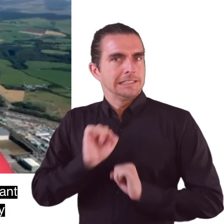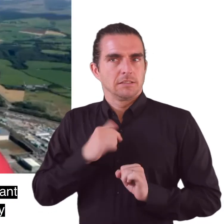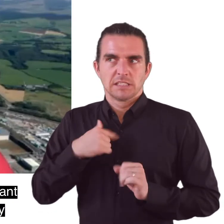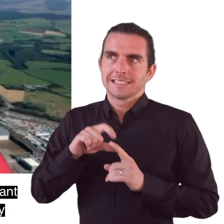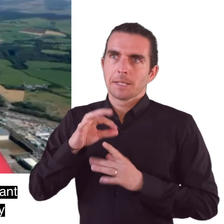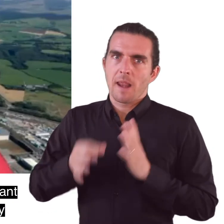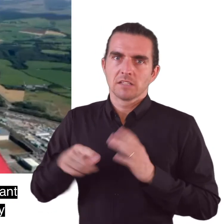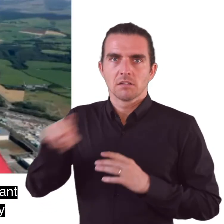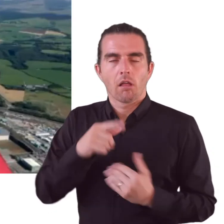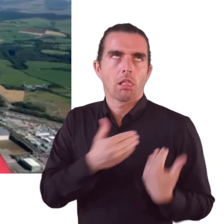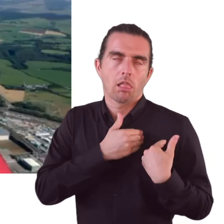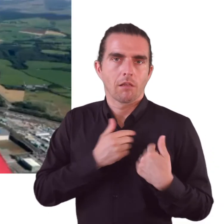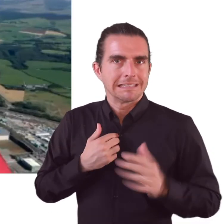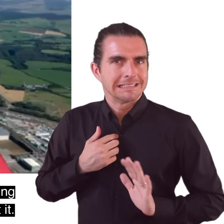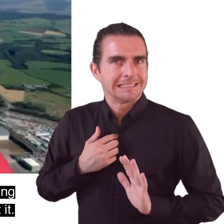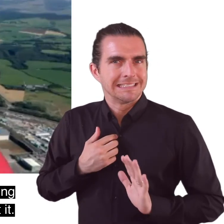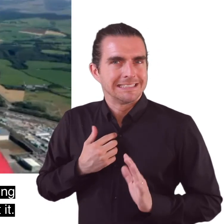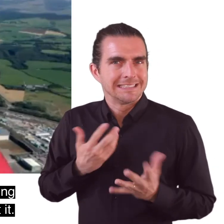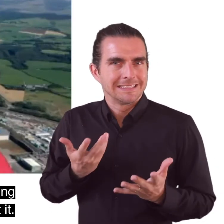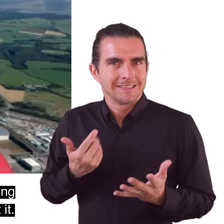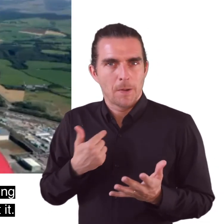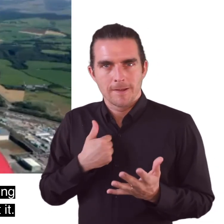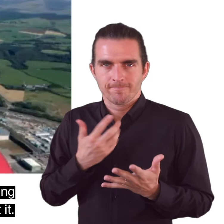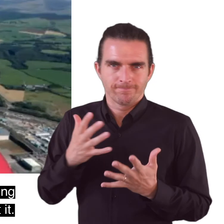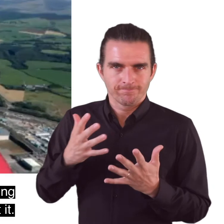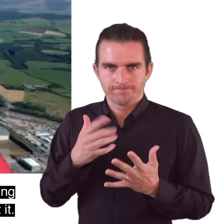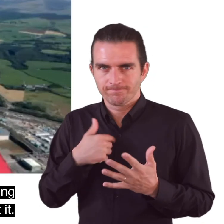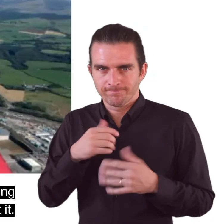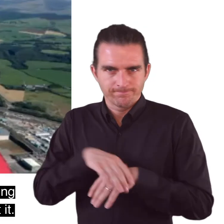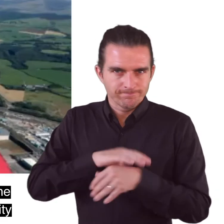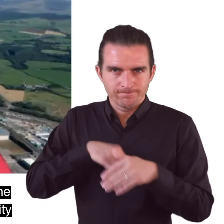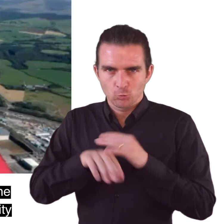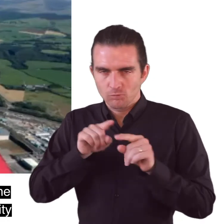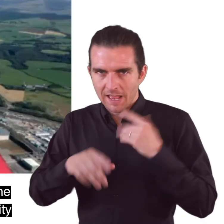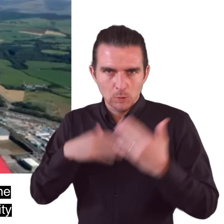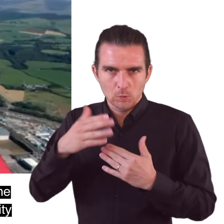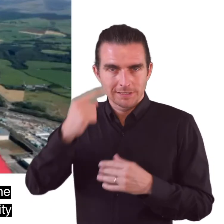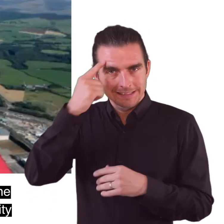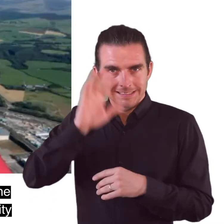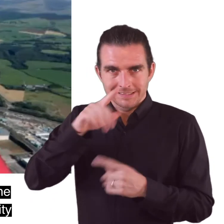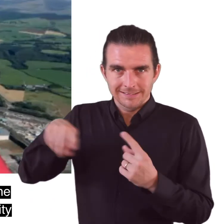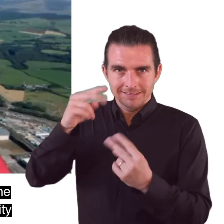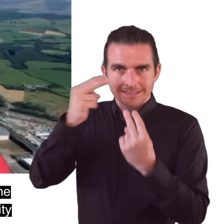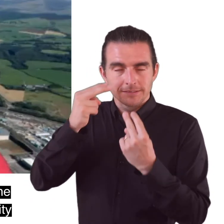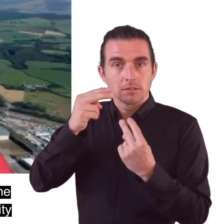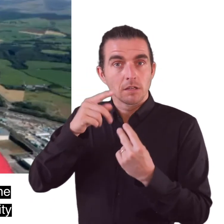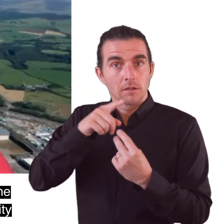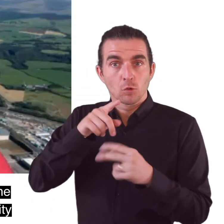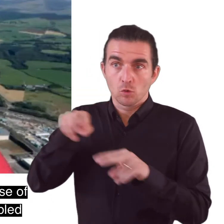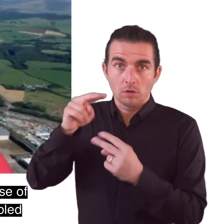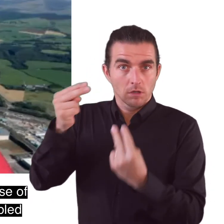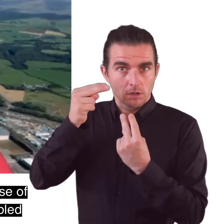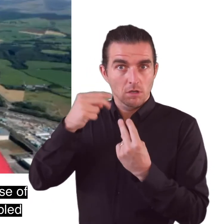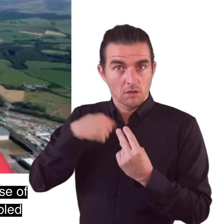to self-identify that way until I started kind of doing that work and looking at it. And, you know, if you take the societal view on